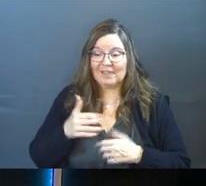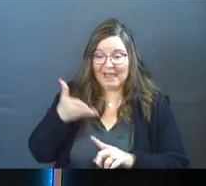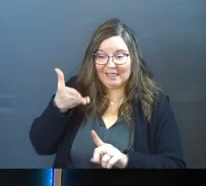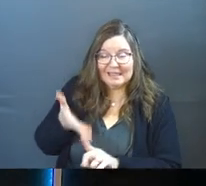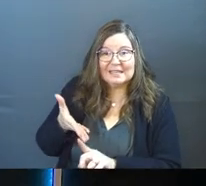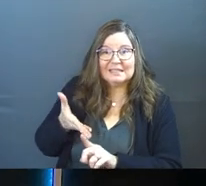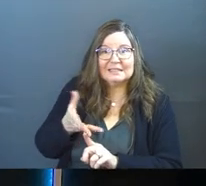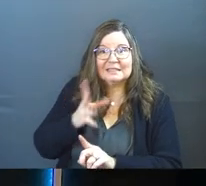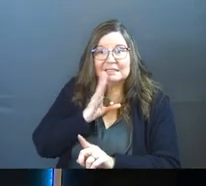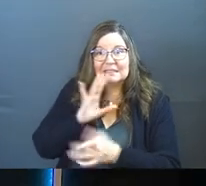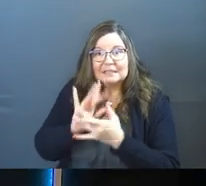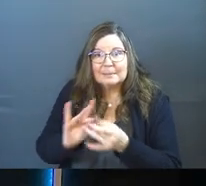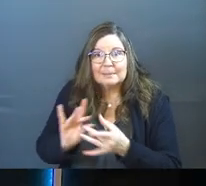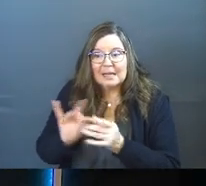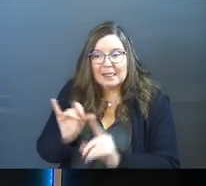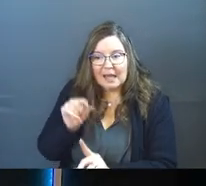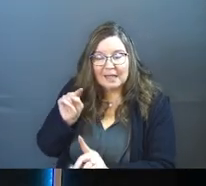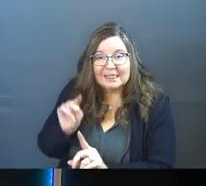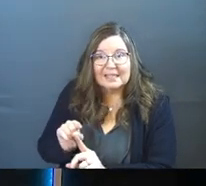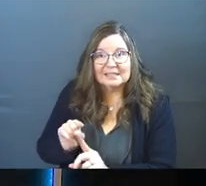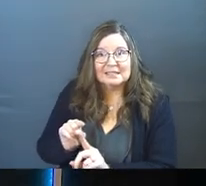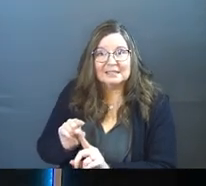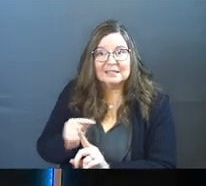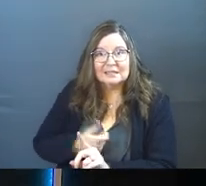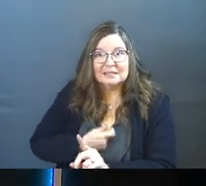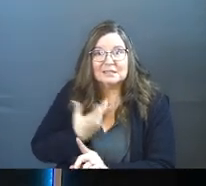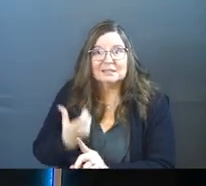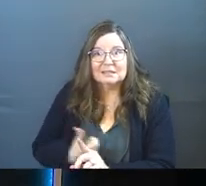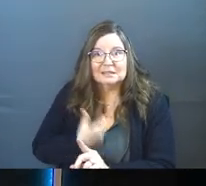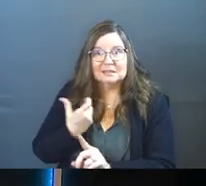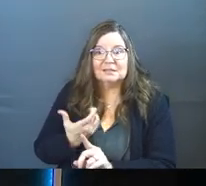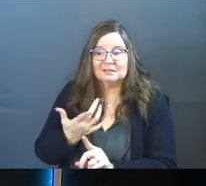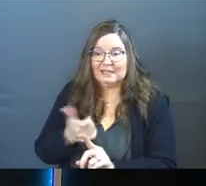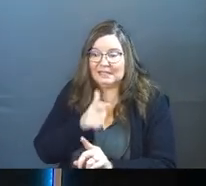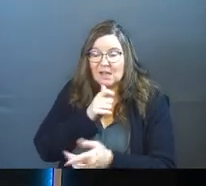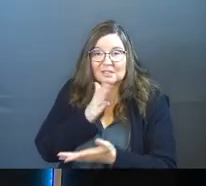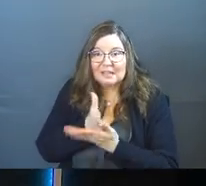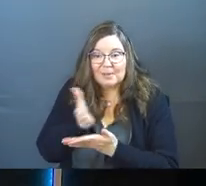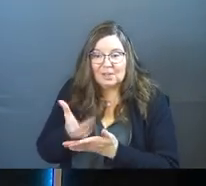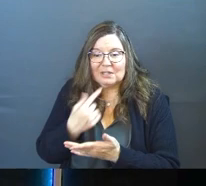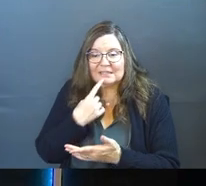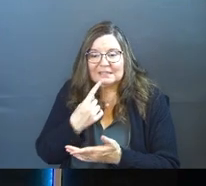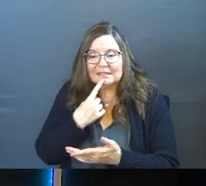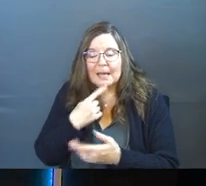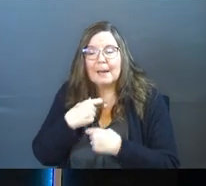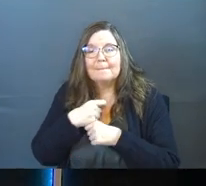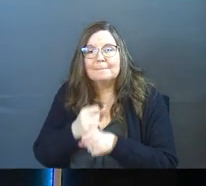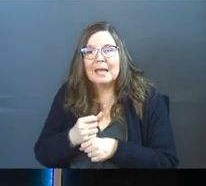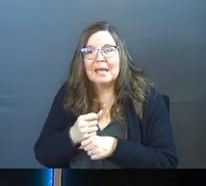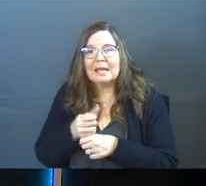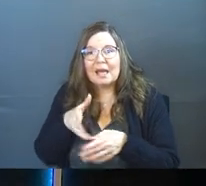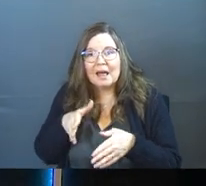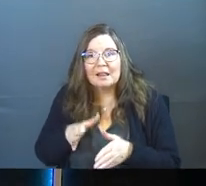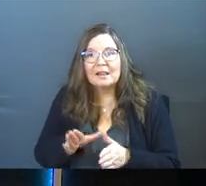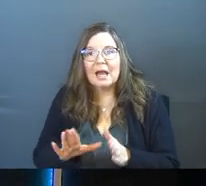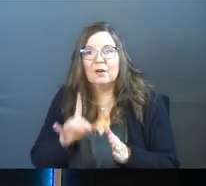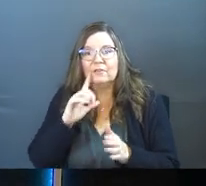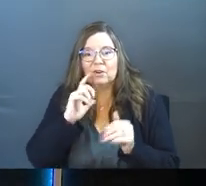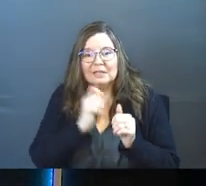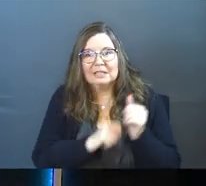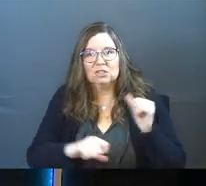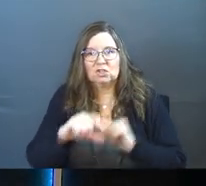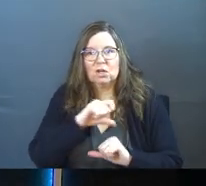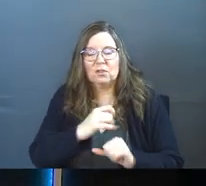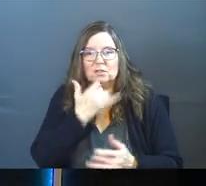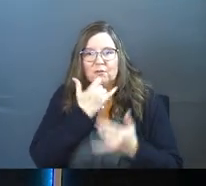this. Speak like this. But then he doesn't stop there. He says, make allowance for each